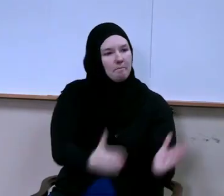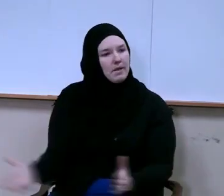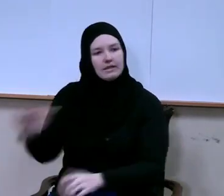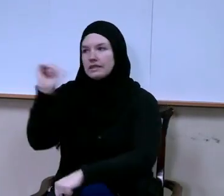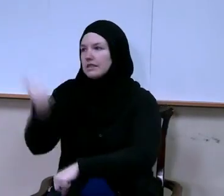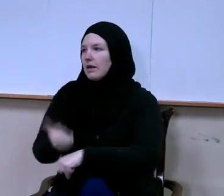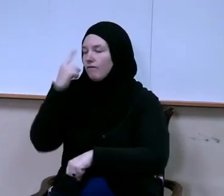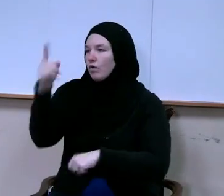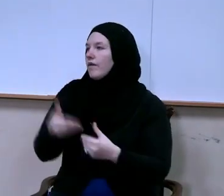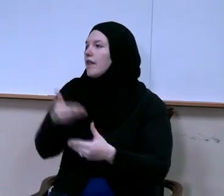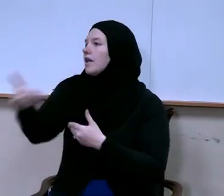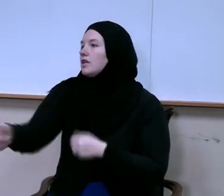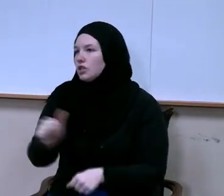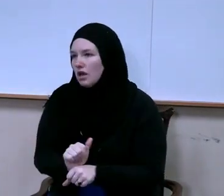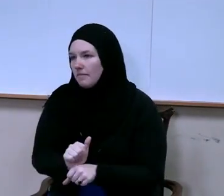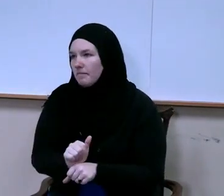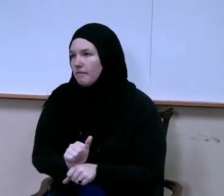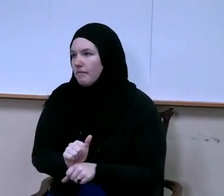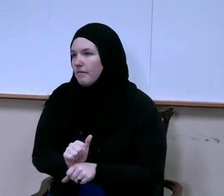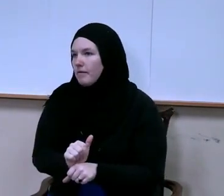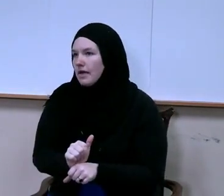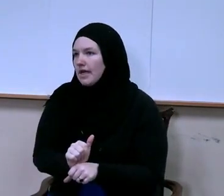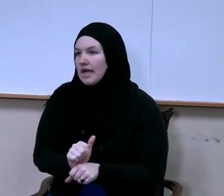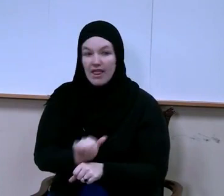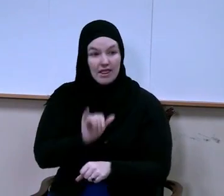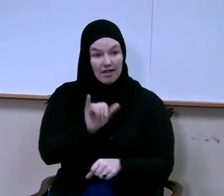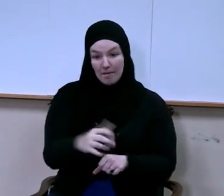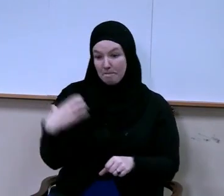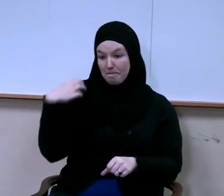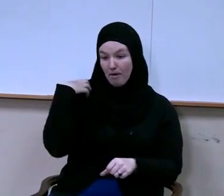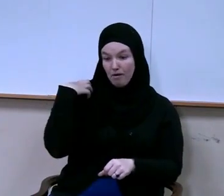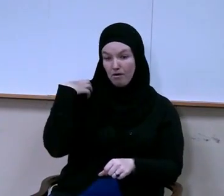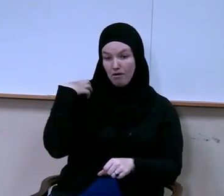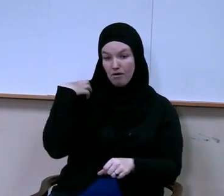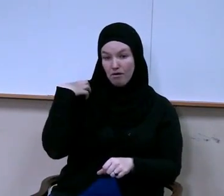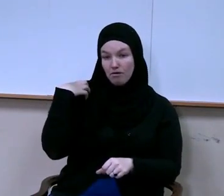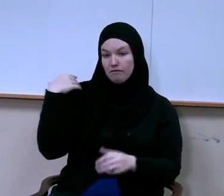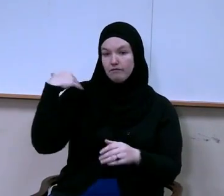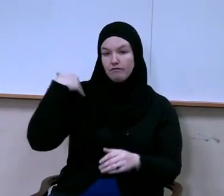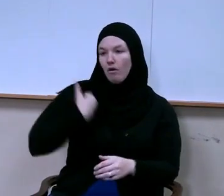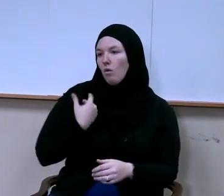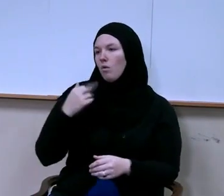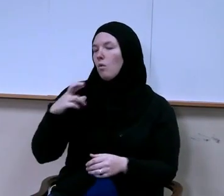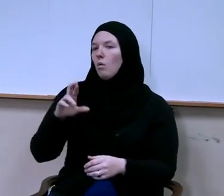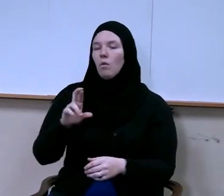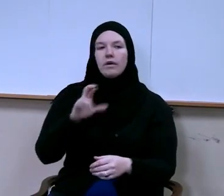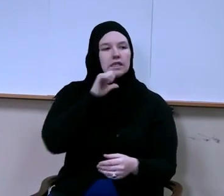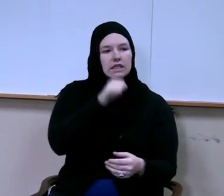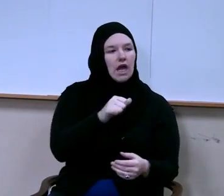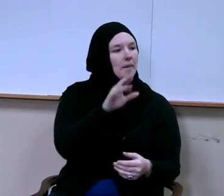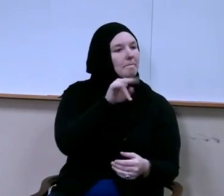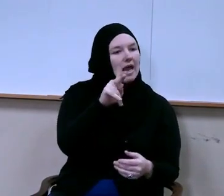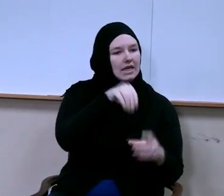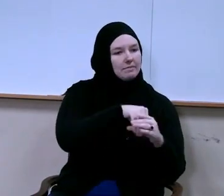you for the next one. So it is not your boss. It is not the money in your bank. It is